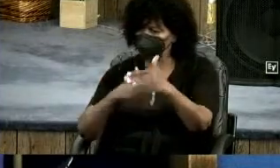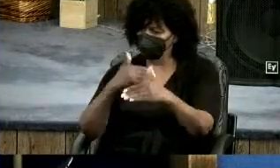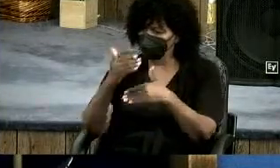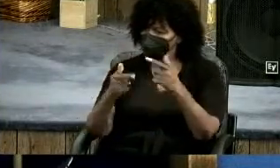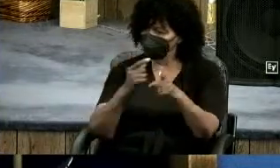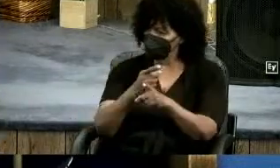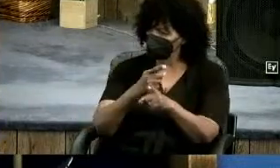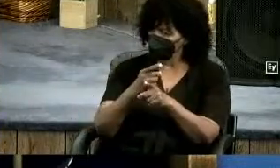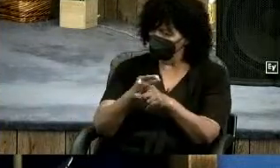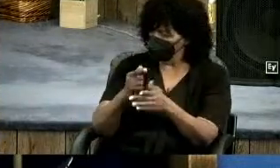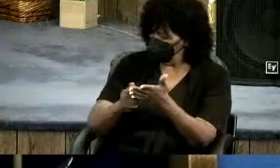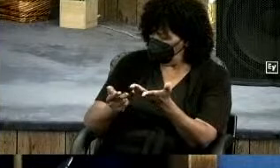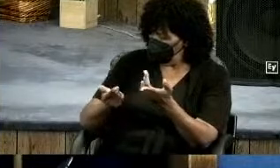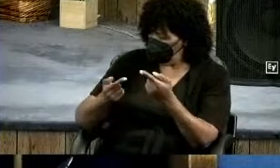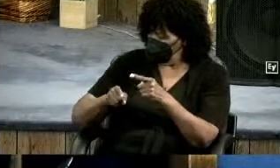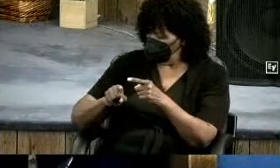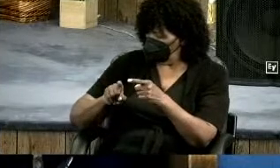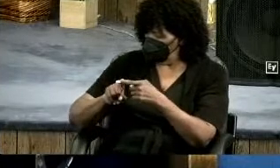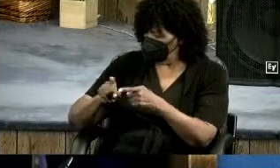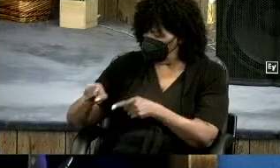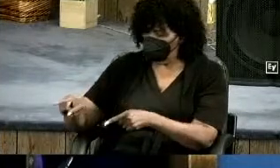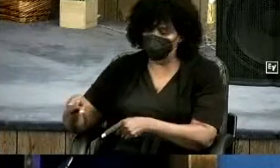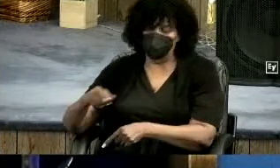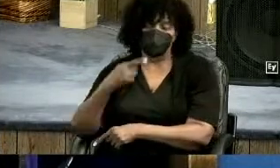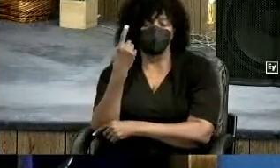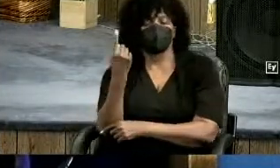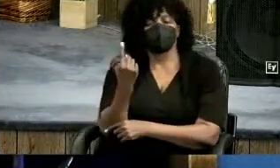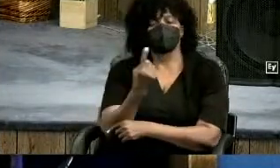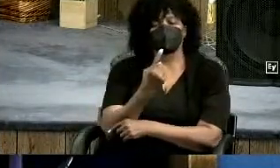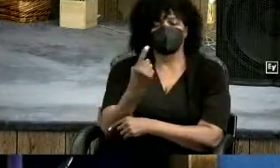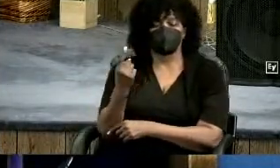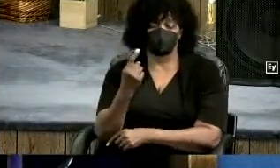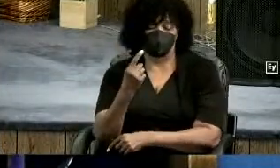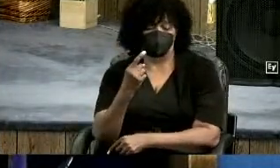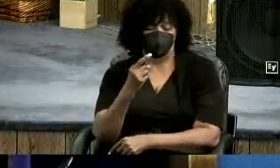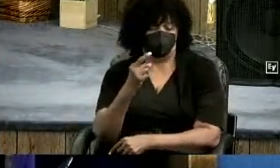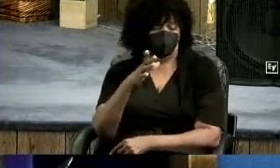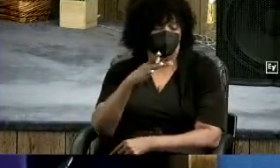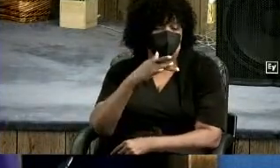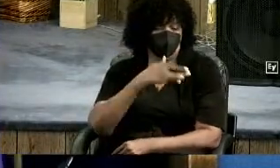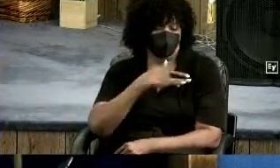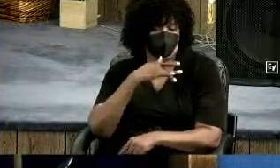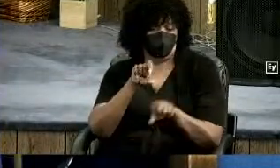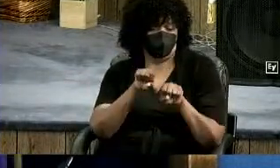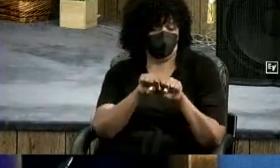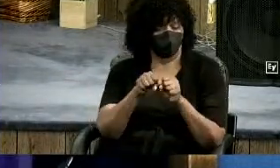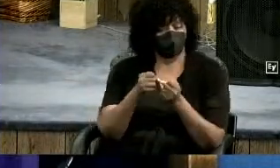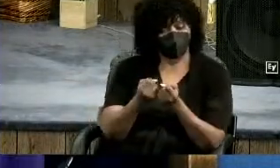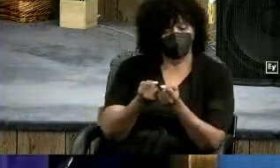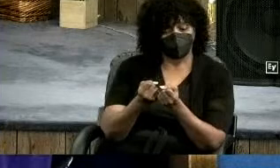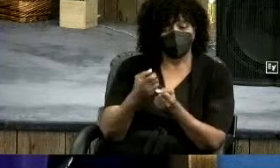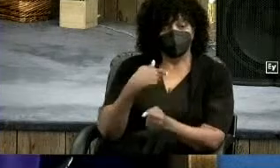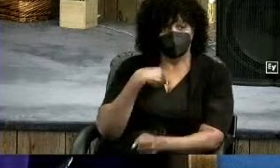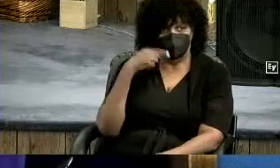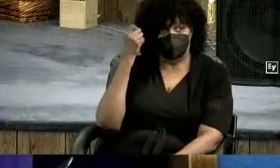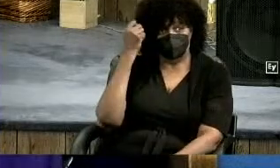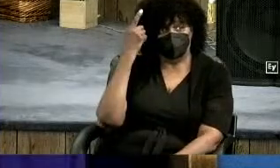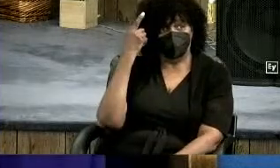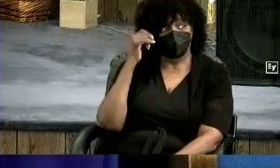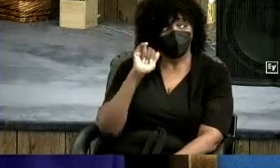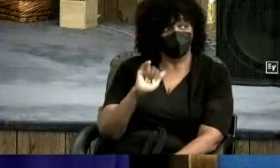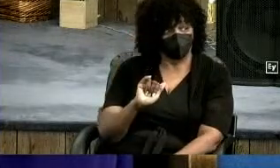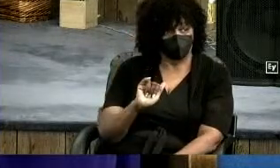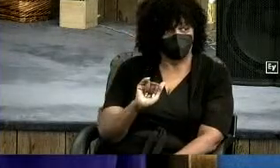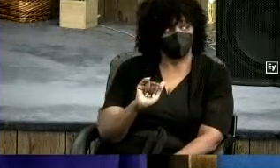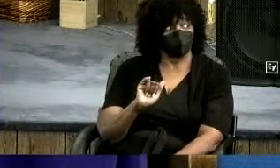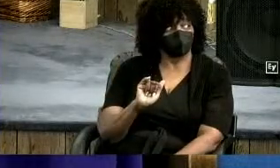He says, man, what's happening to you can only be heartbreak. I know what it looked like. Did your girl leave you? No, king.